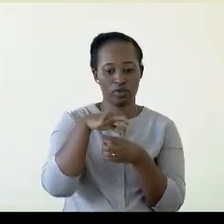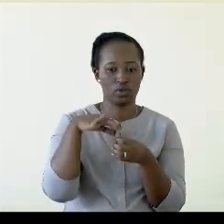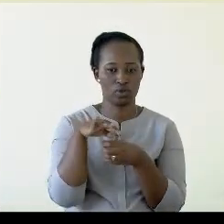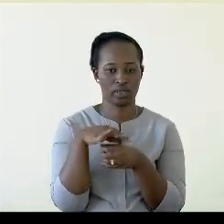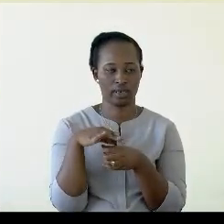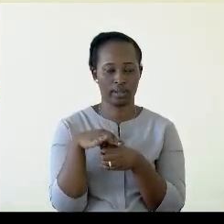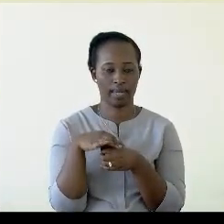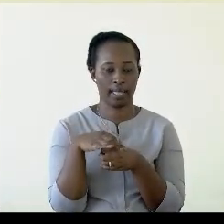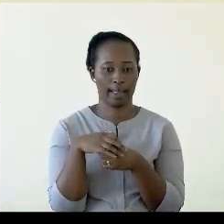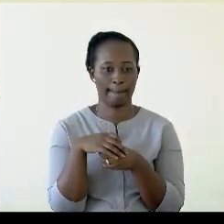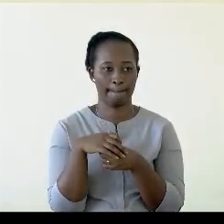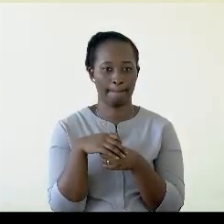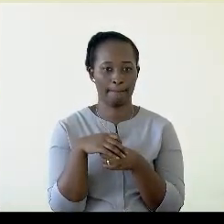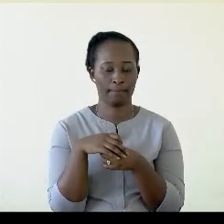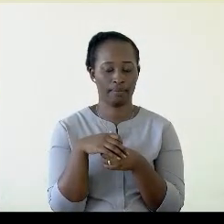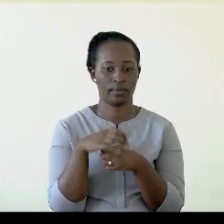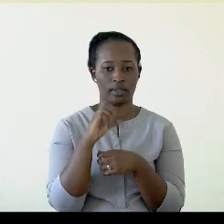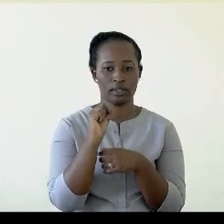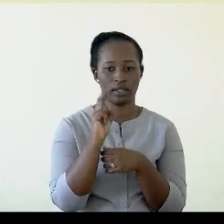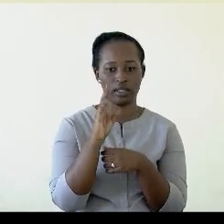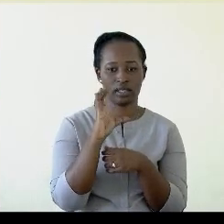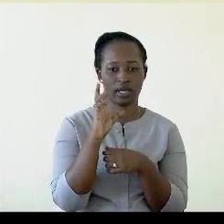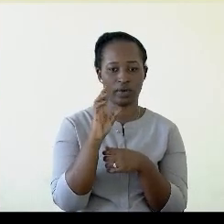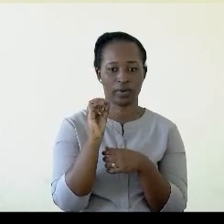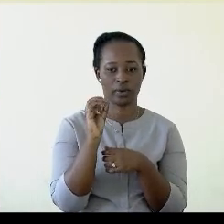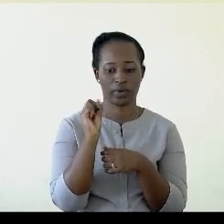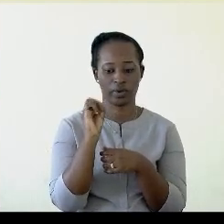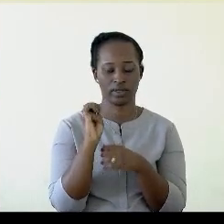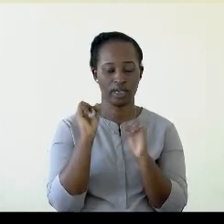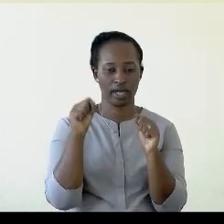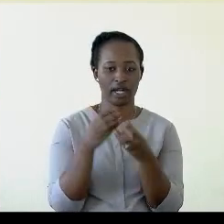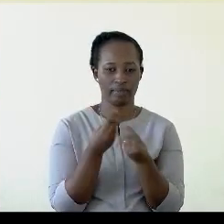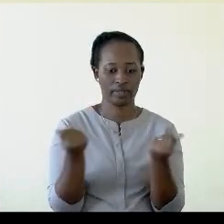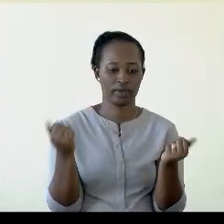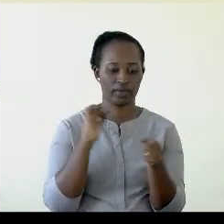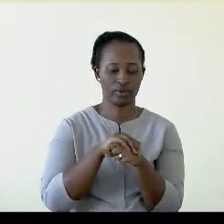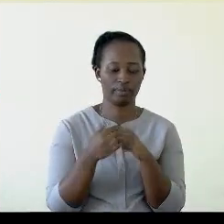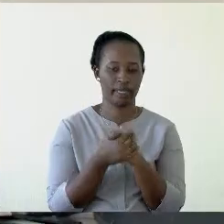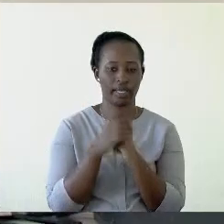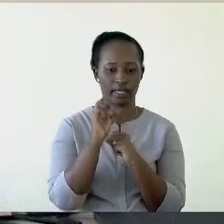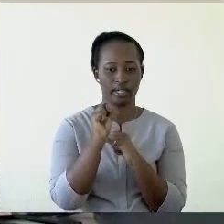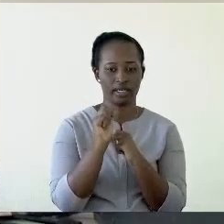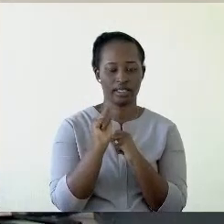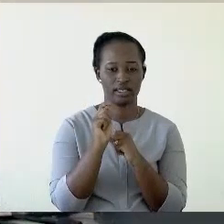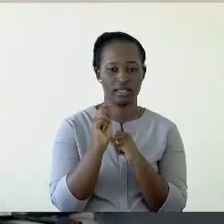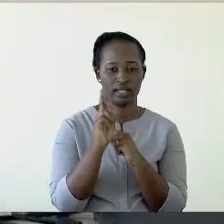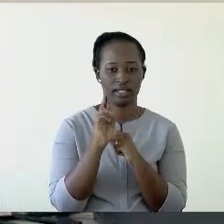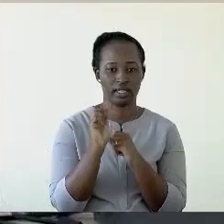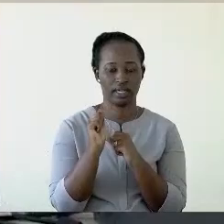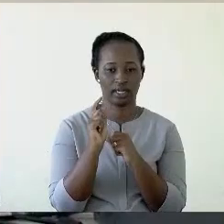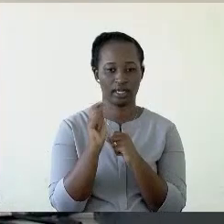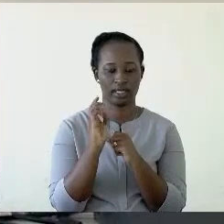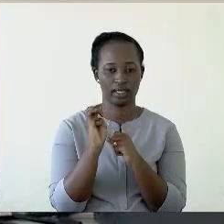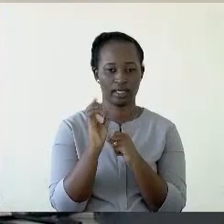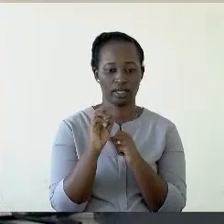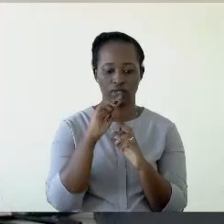sugar, sucrose, can dissolve completely to make a saturated solution in 100